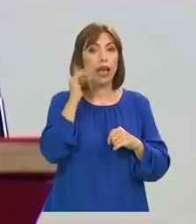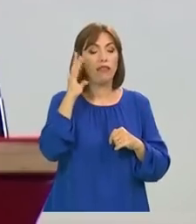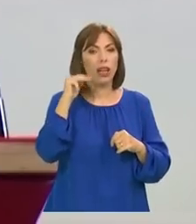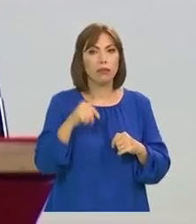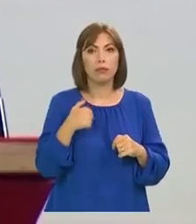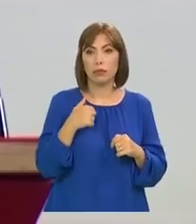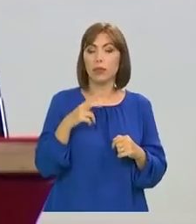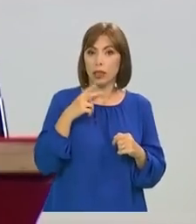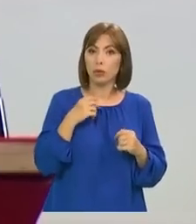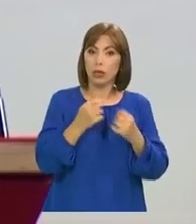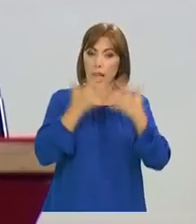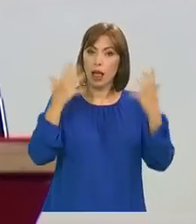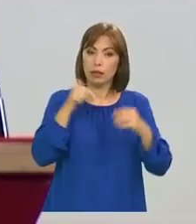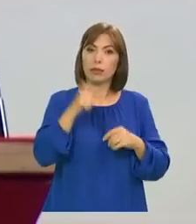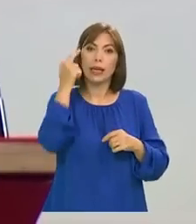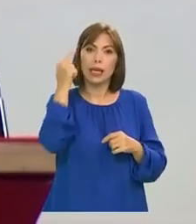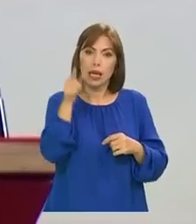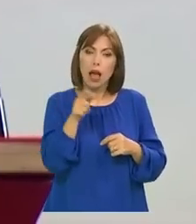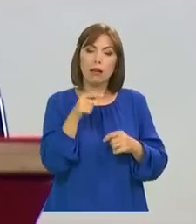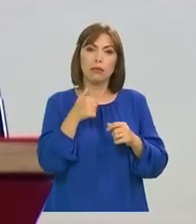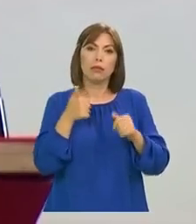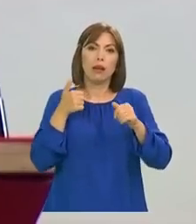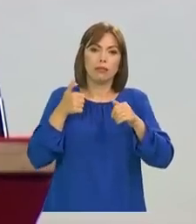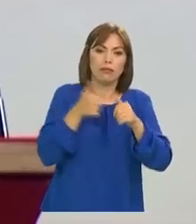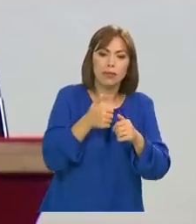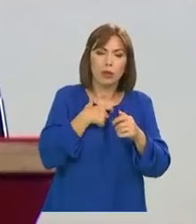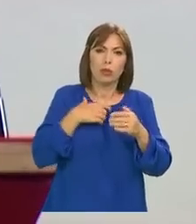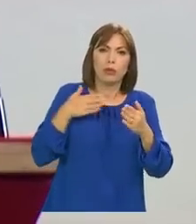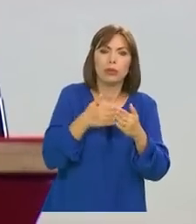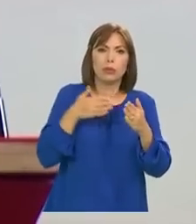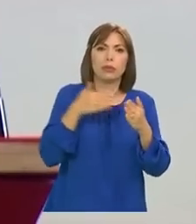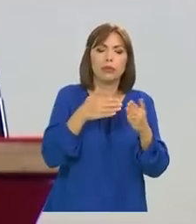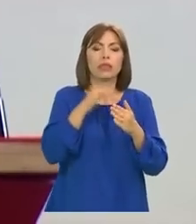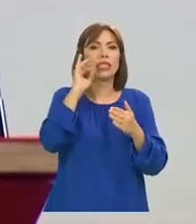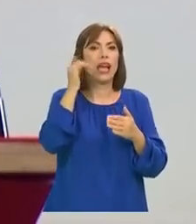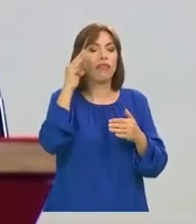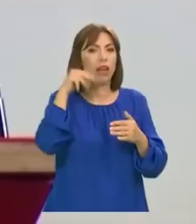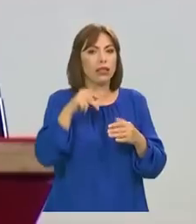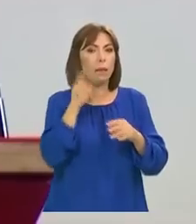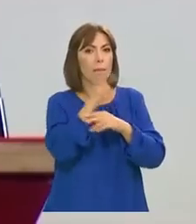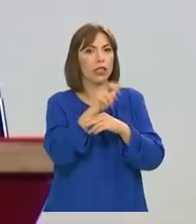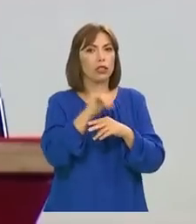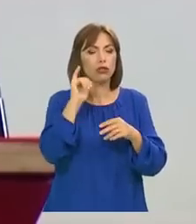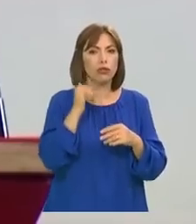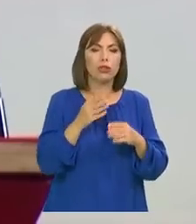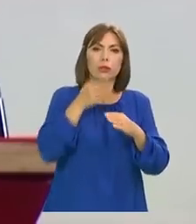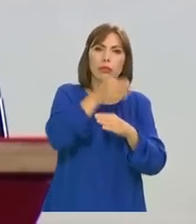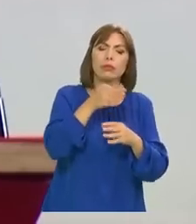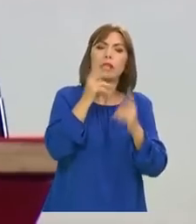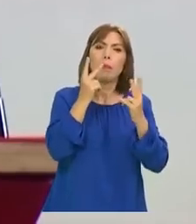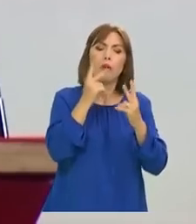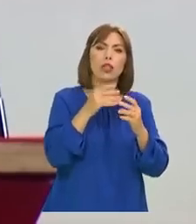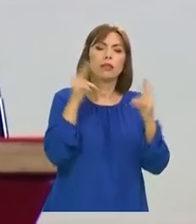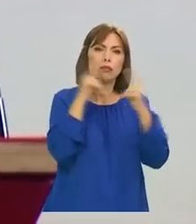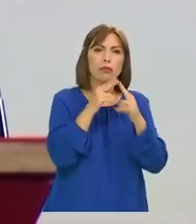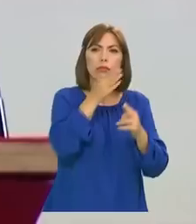that while China has stood in the way of Taiwan participating and going to certain meetings, that